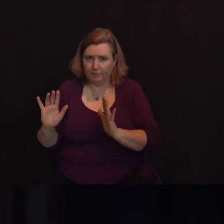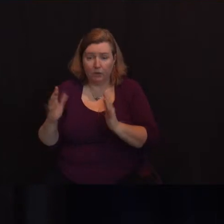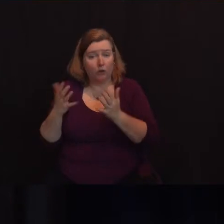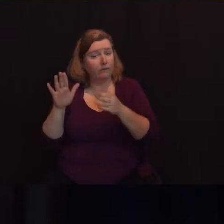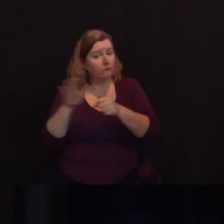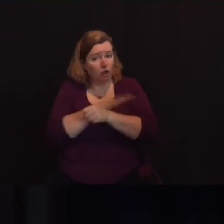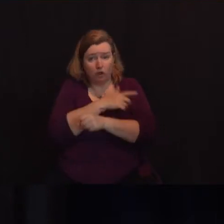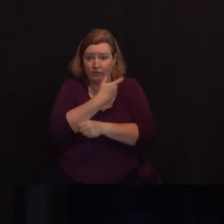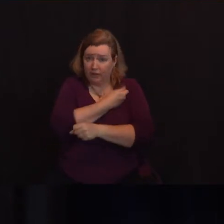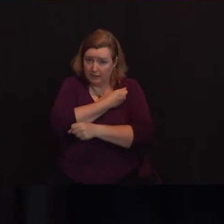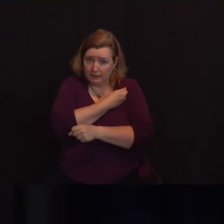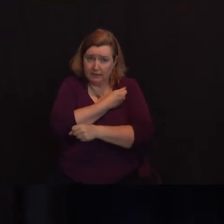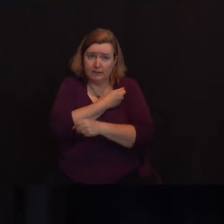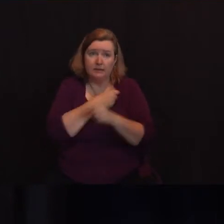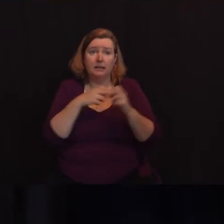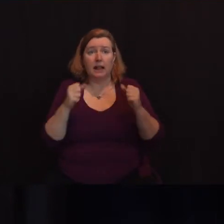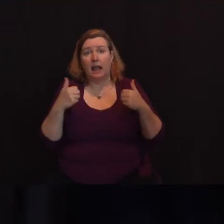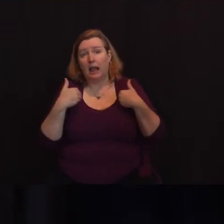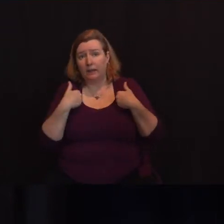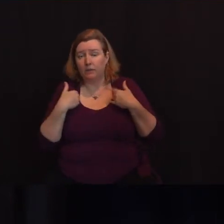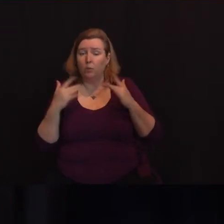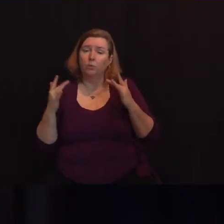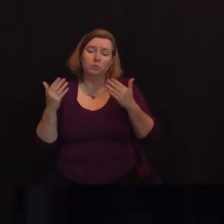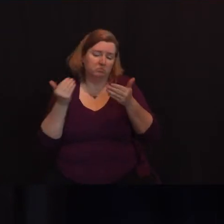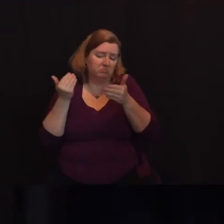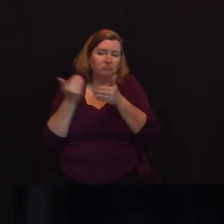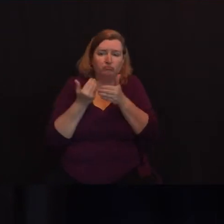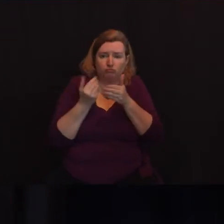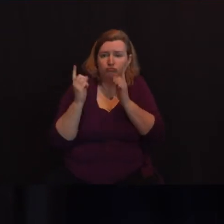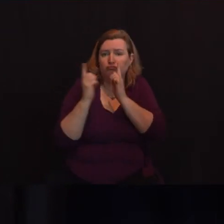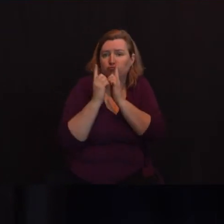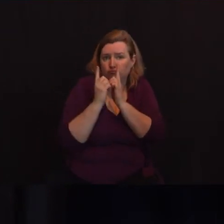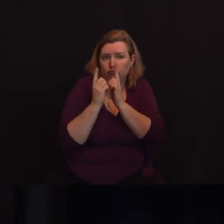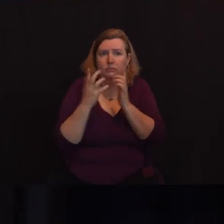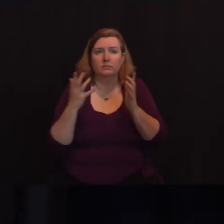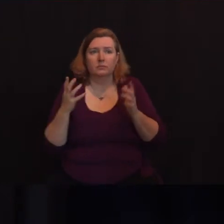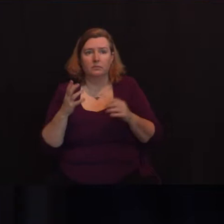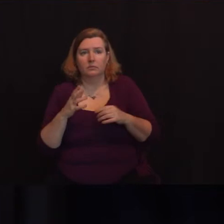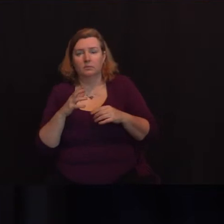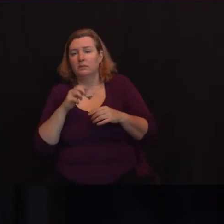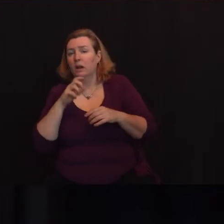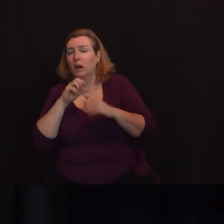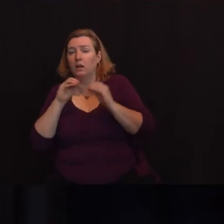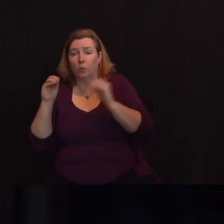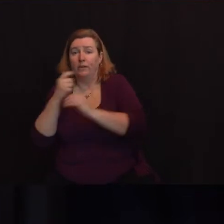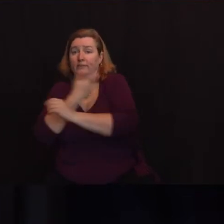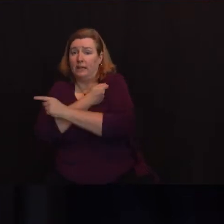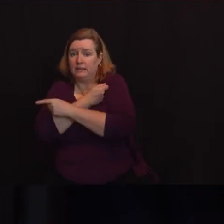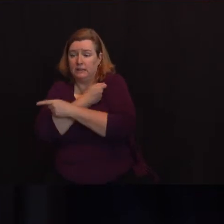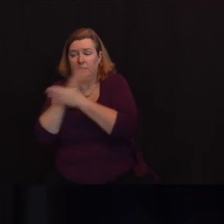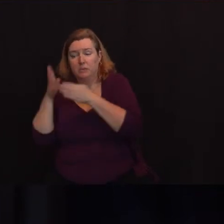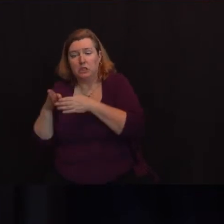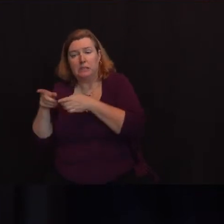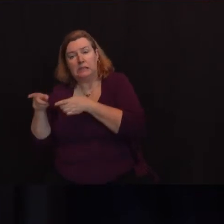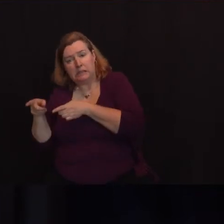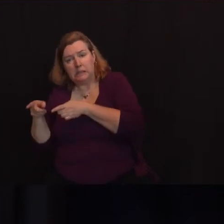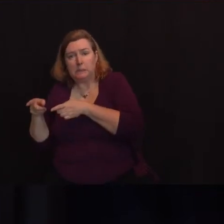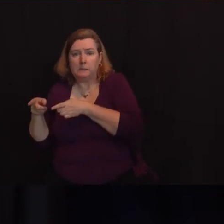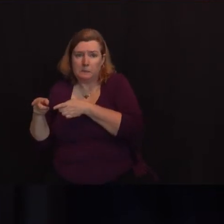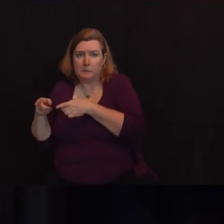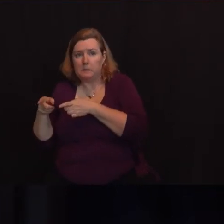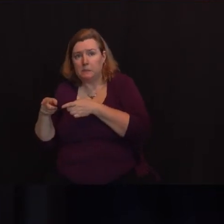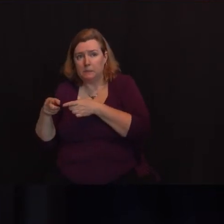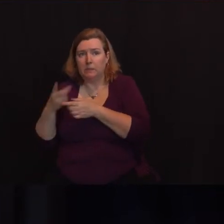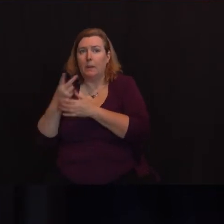close contact, including touching with their unvaccinated visitor. However, they both